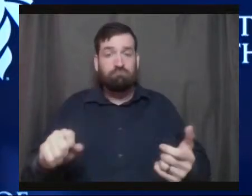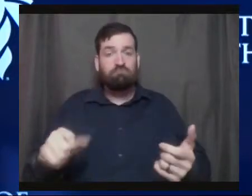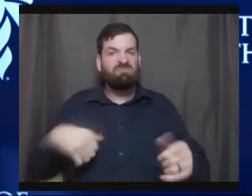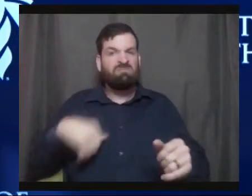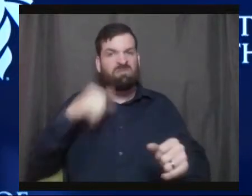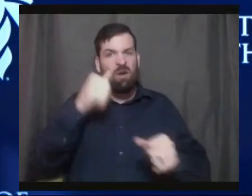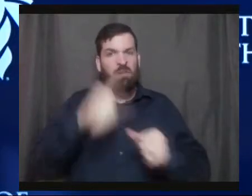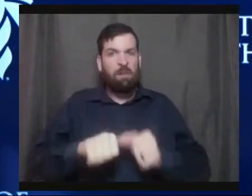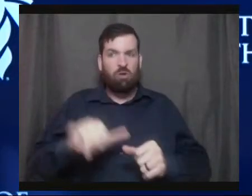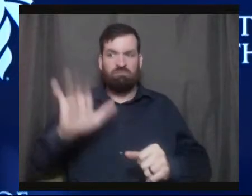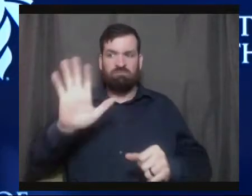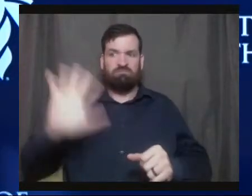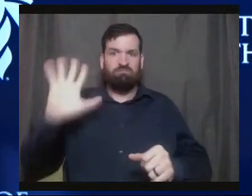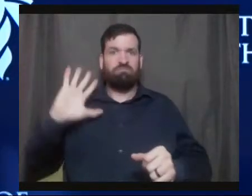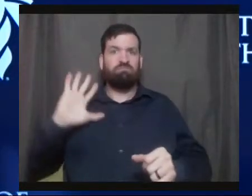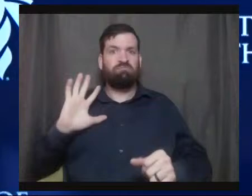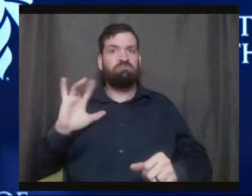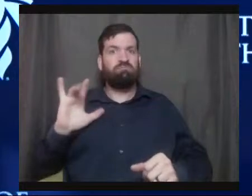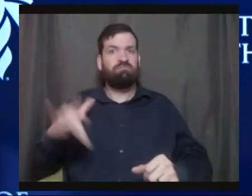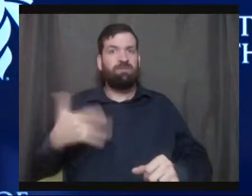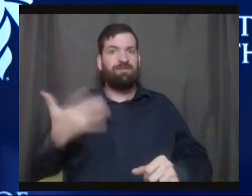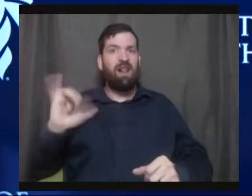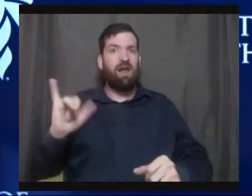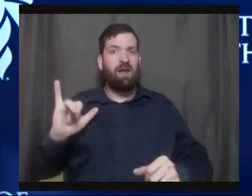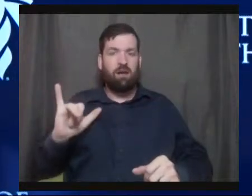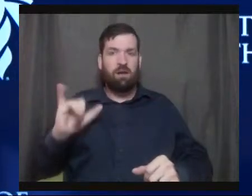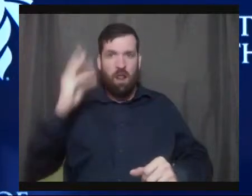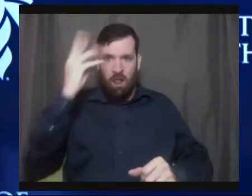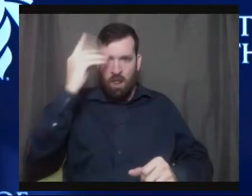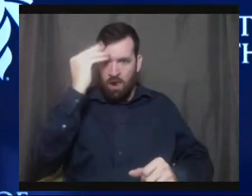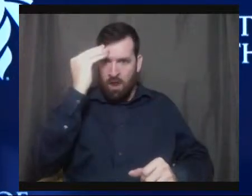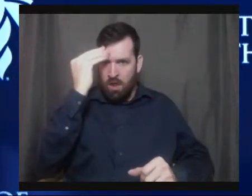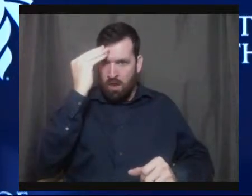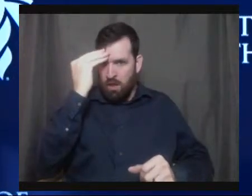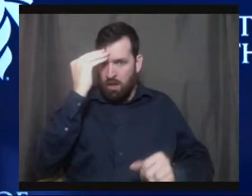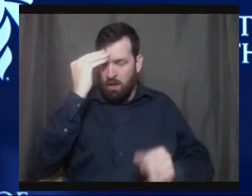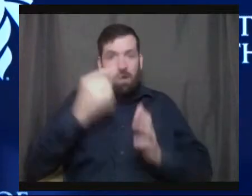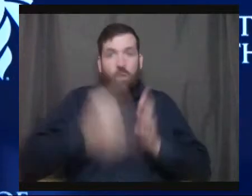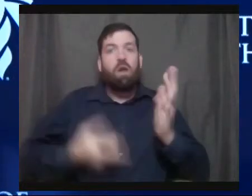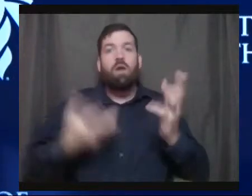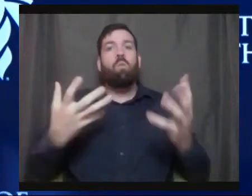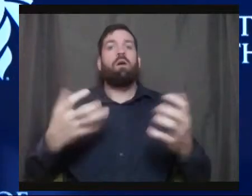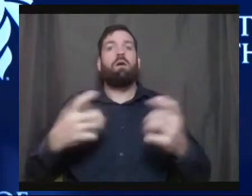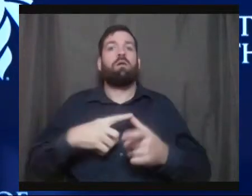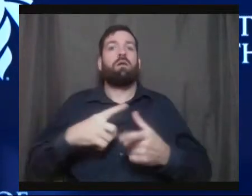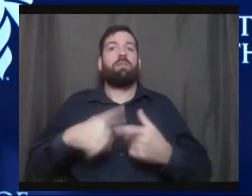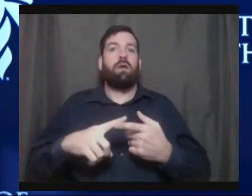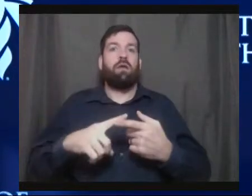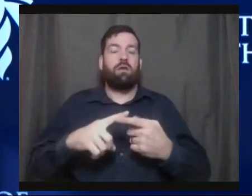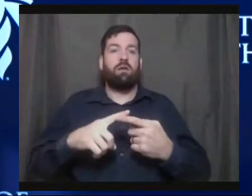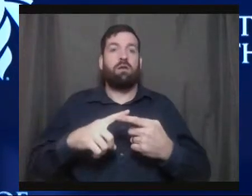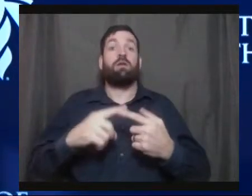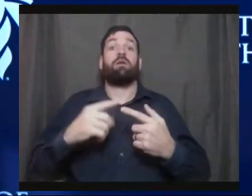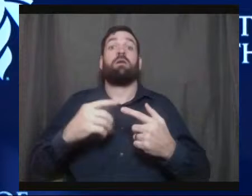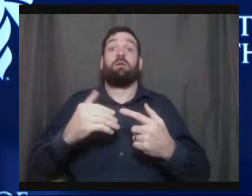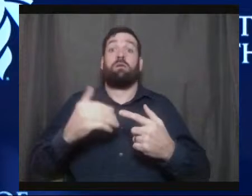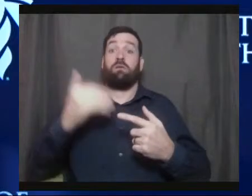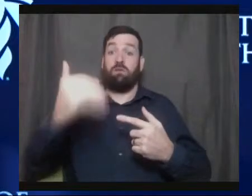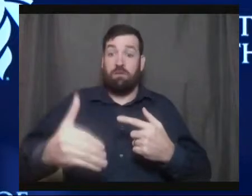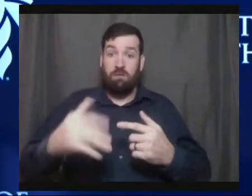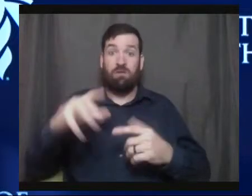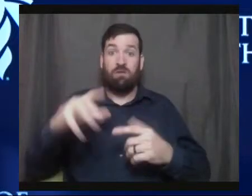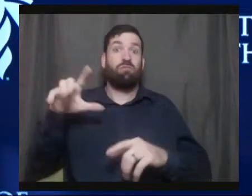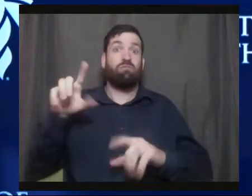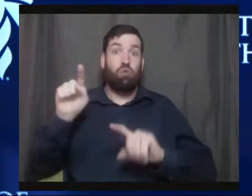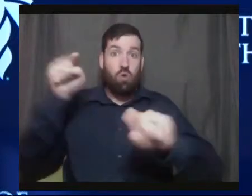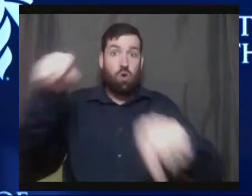just be thinking about what I wanted, and then it went on to let's get there and go get it. And it